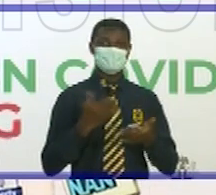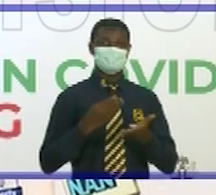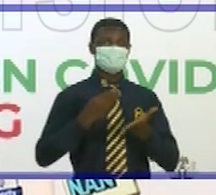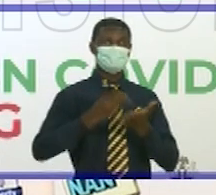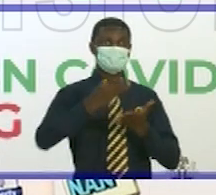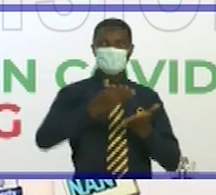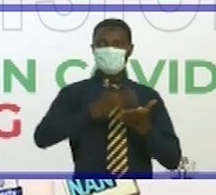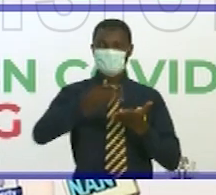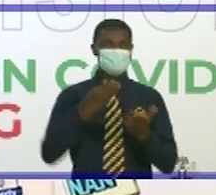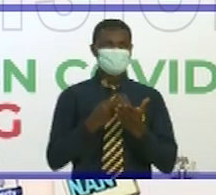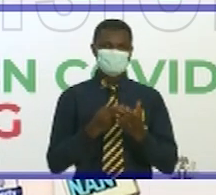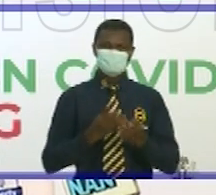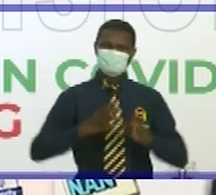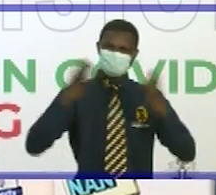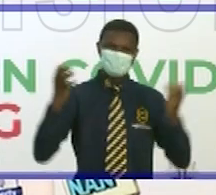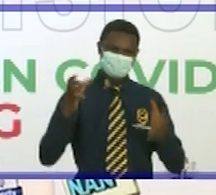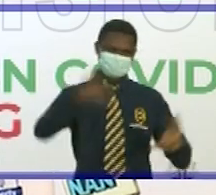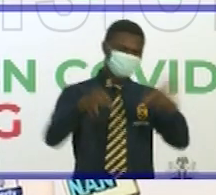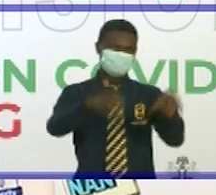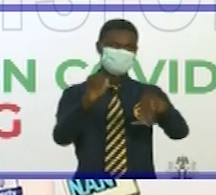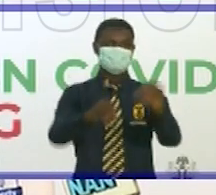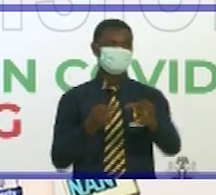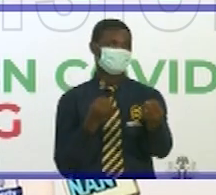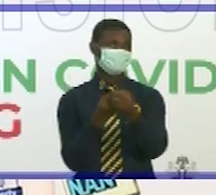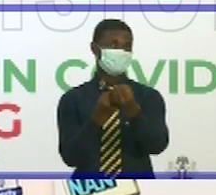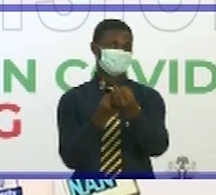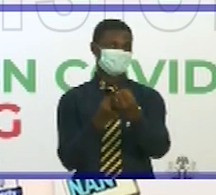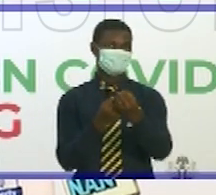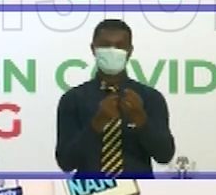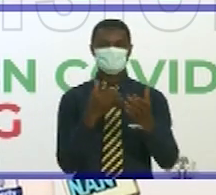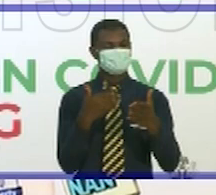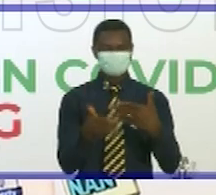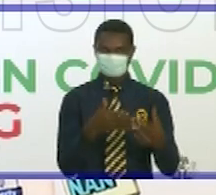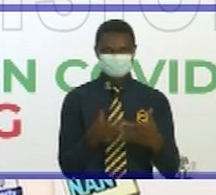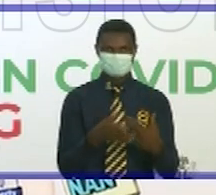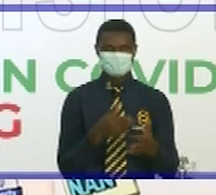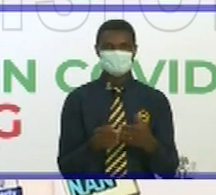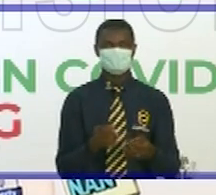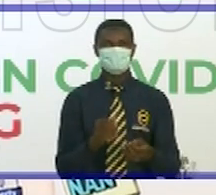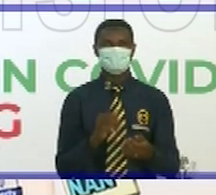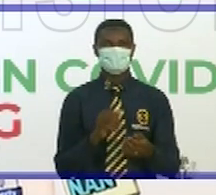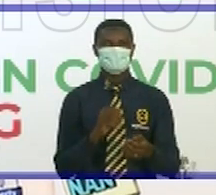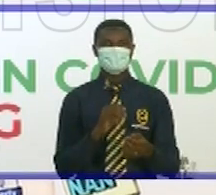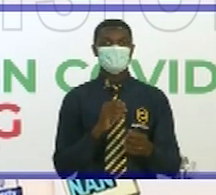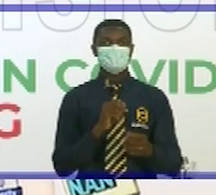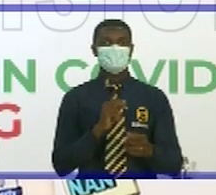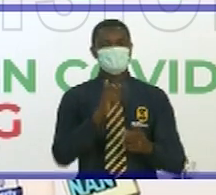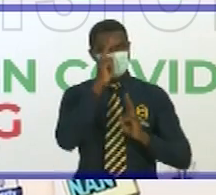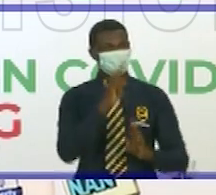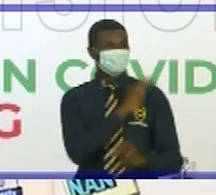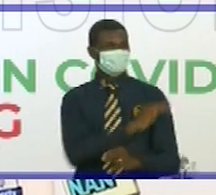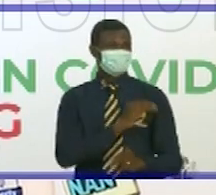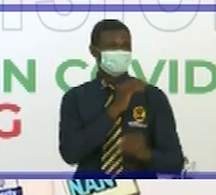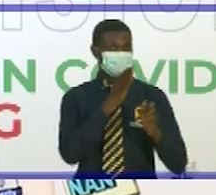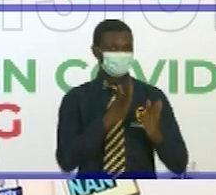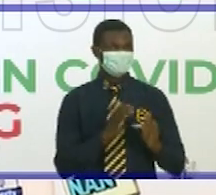investing heavily in it. Well, I'm glad that the Honorable Minister of Health has put to rest. You know,